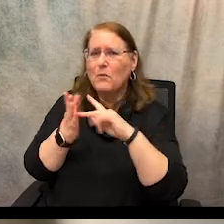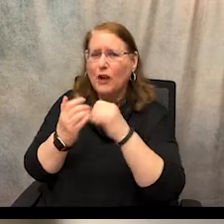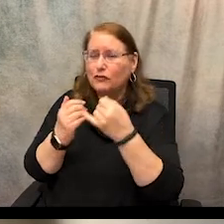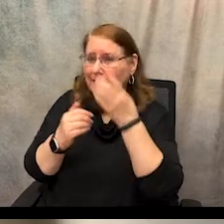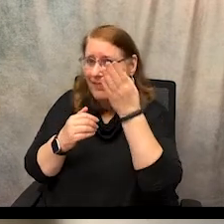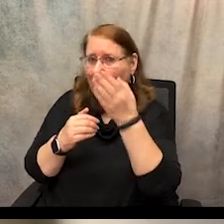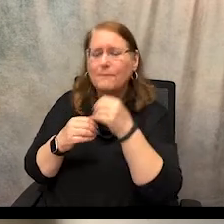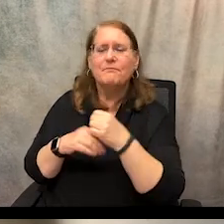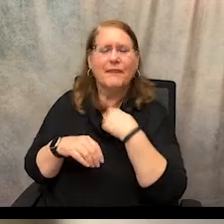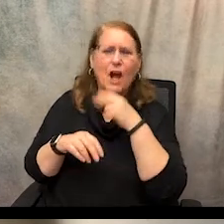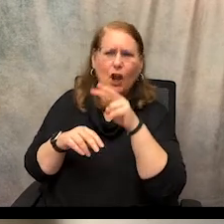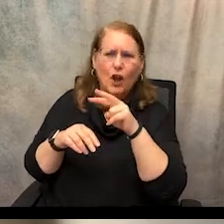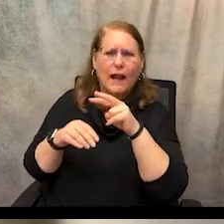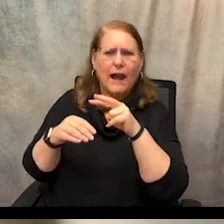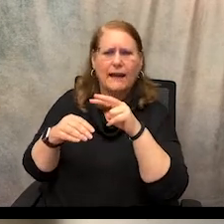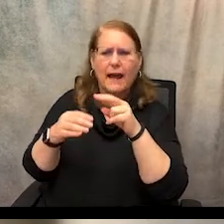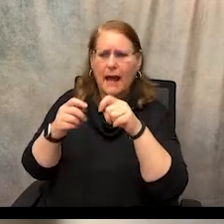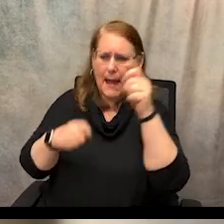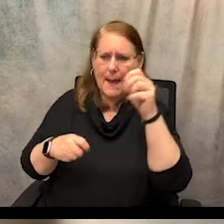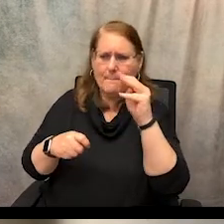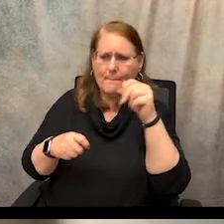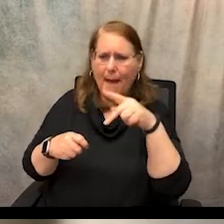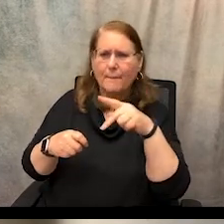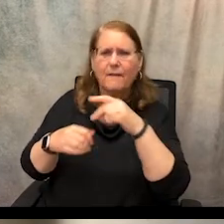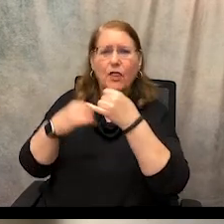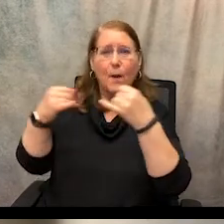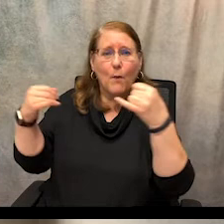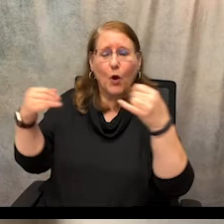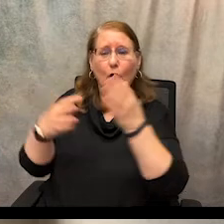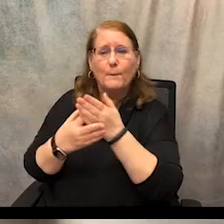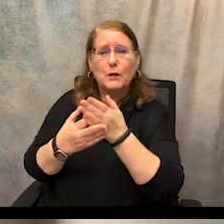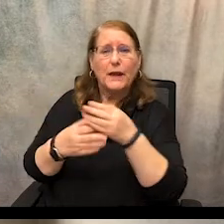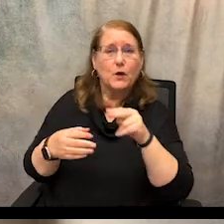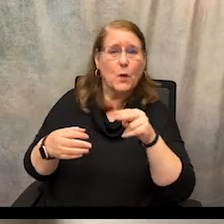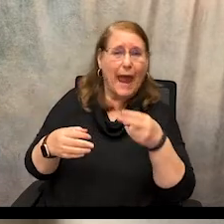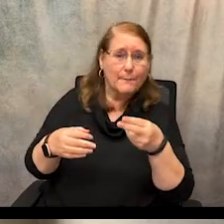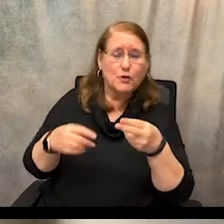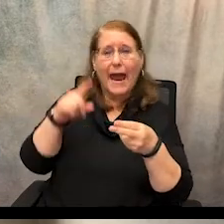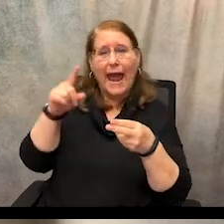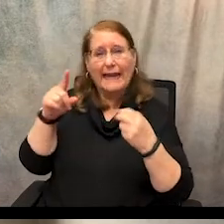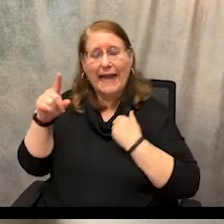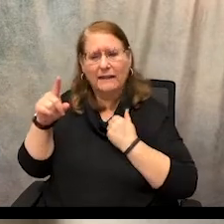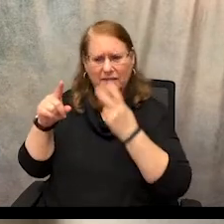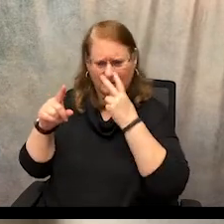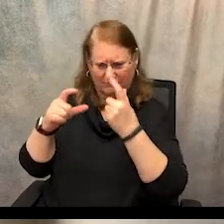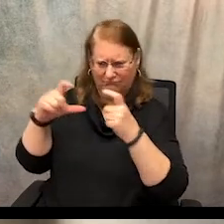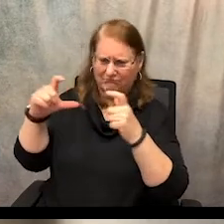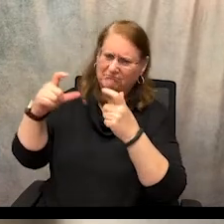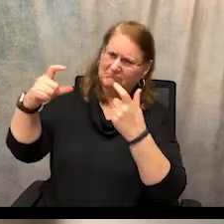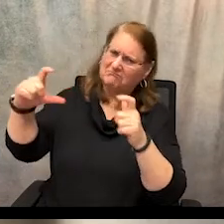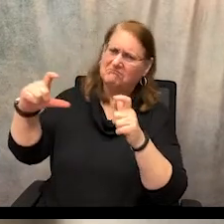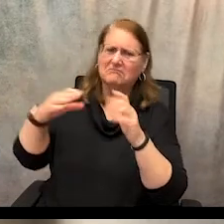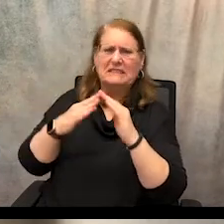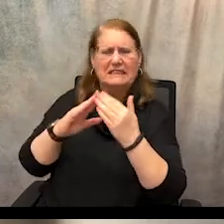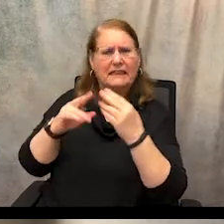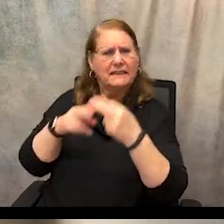at a map of the border between New Hampshire and Canada, and saw this relatively large city named